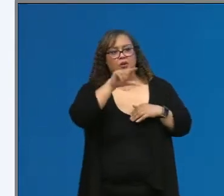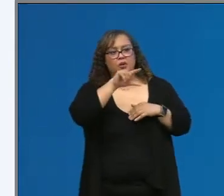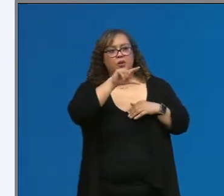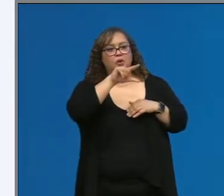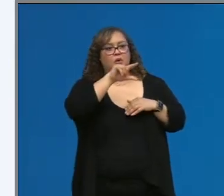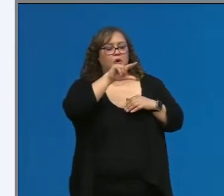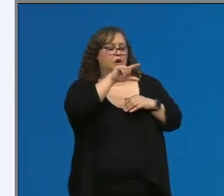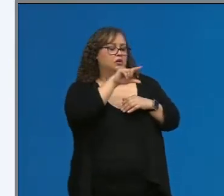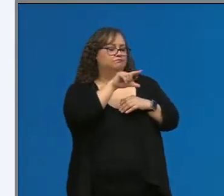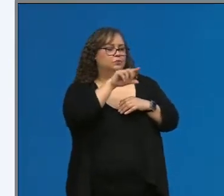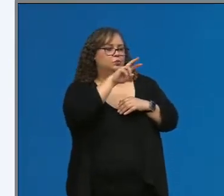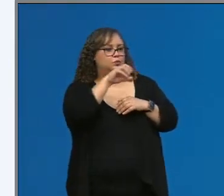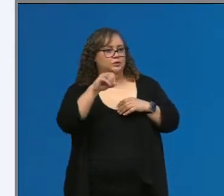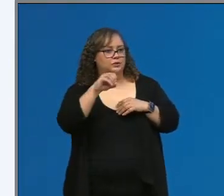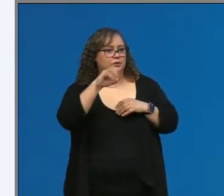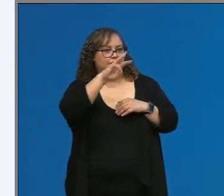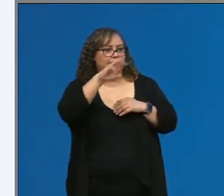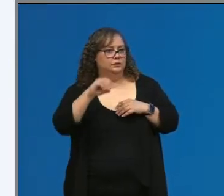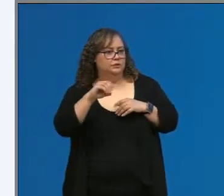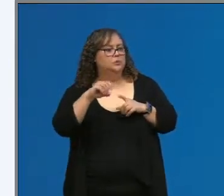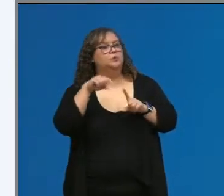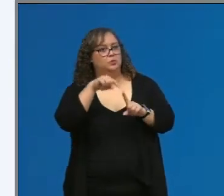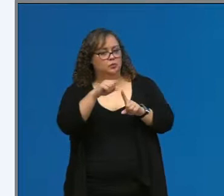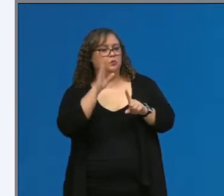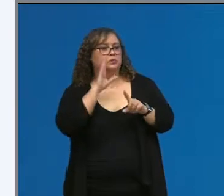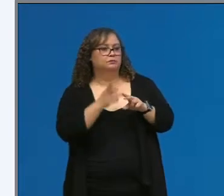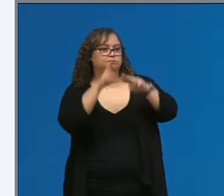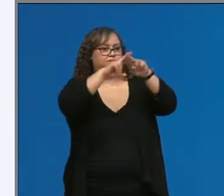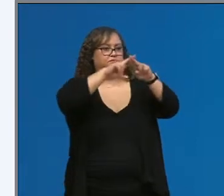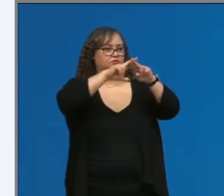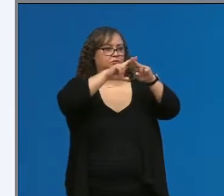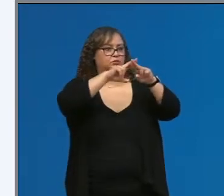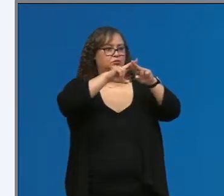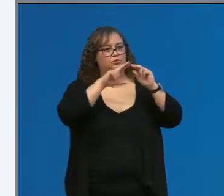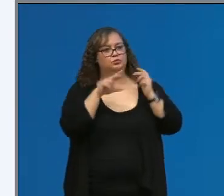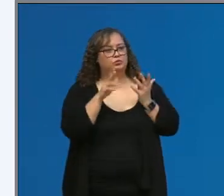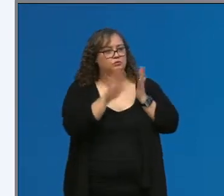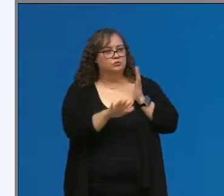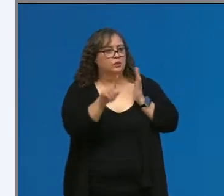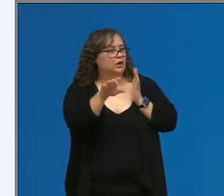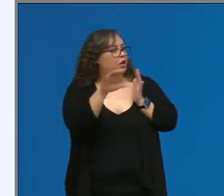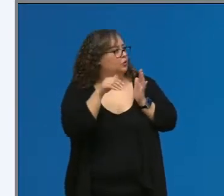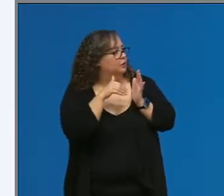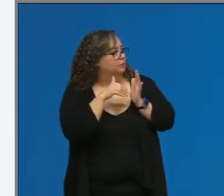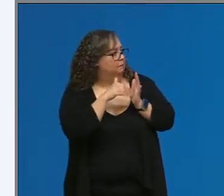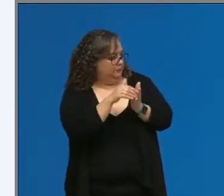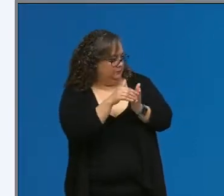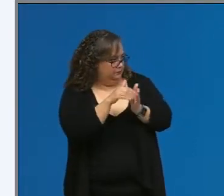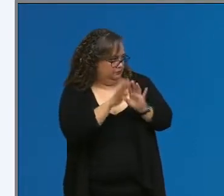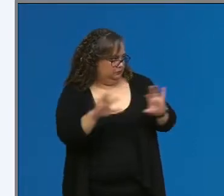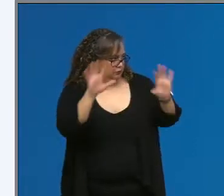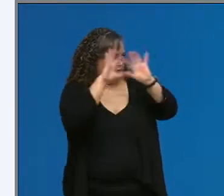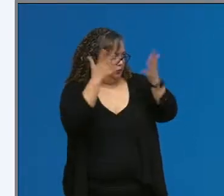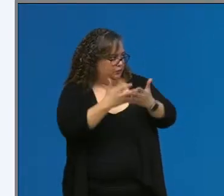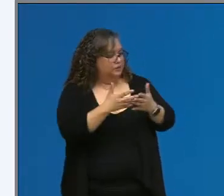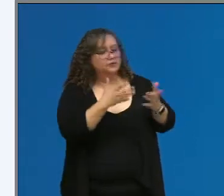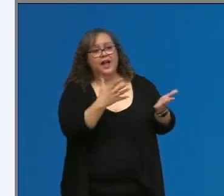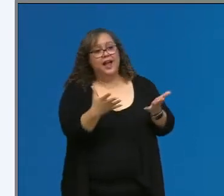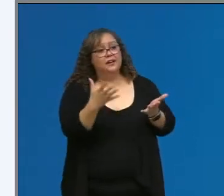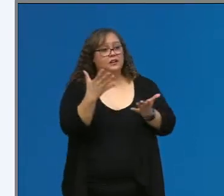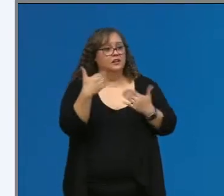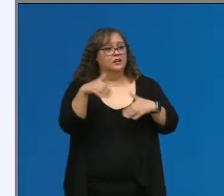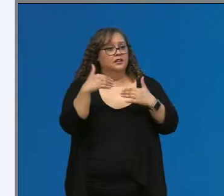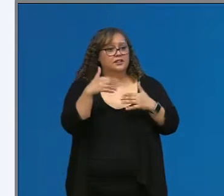Deaf people are very highly marginalized, as you can imagine, and this is because in addition to their inability to hear, very few of us